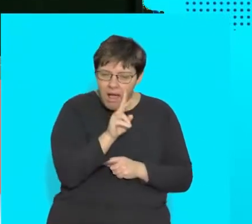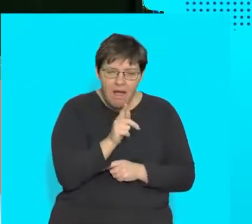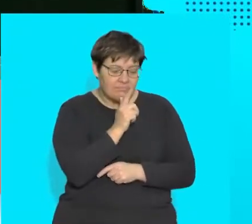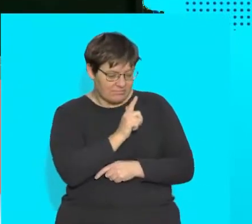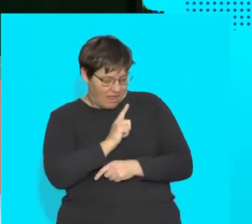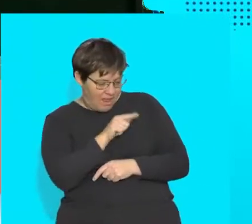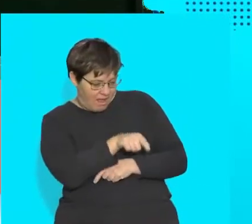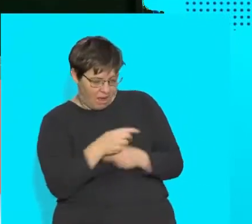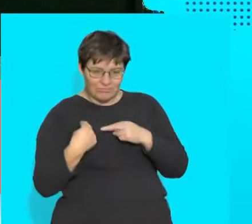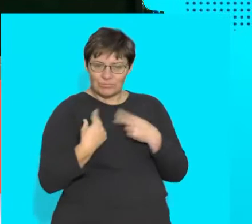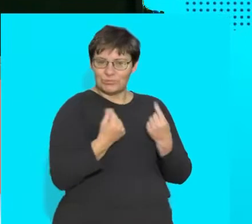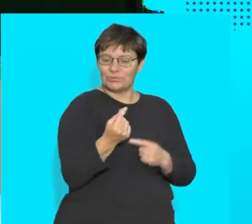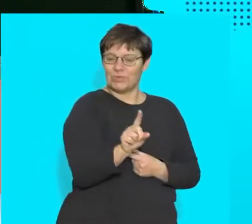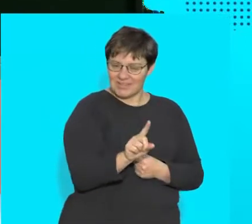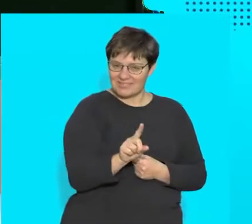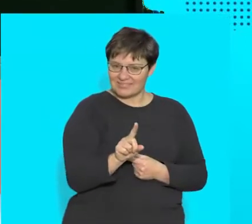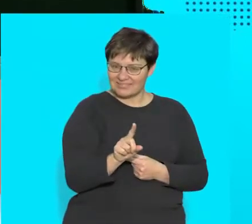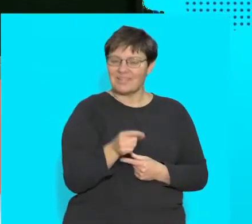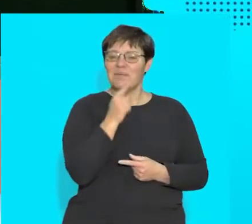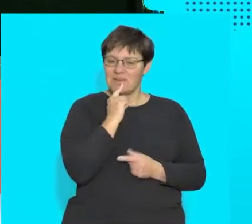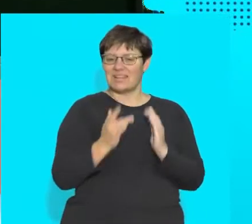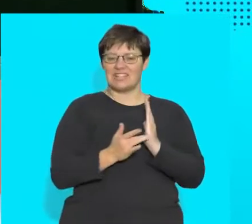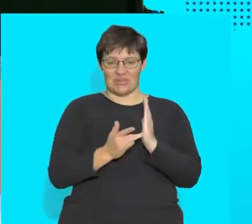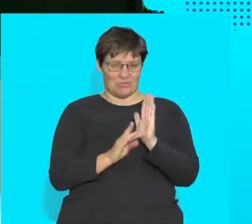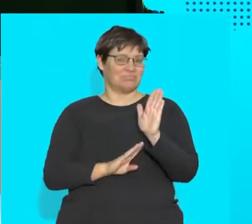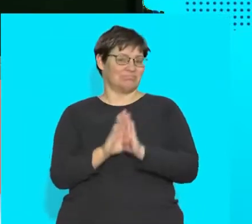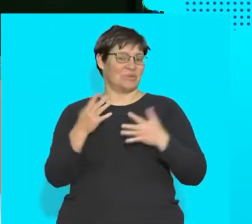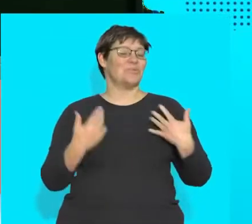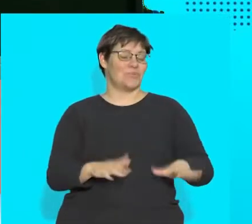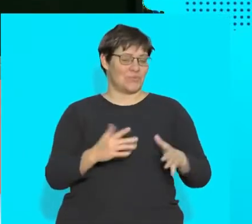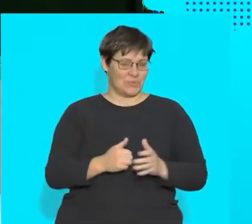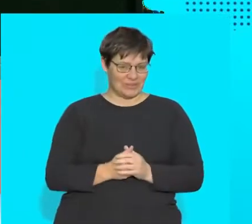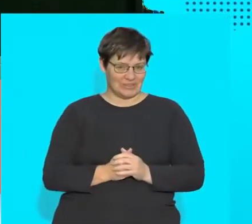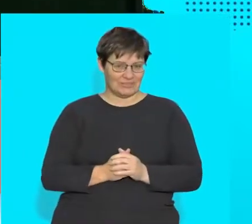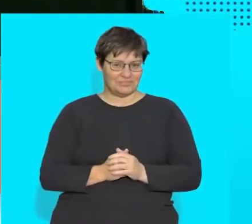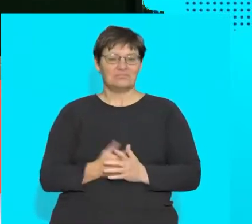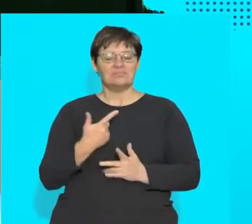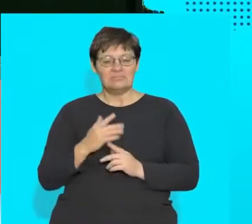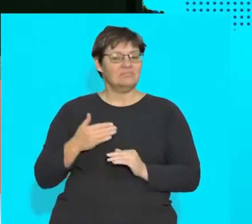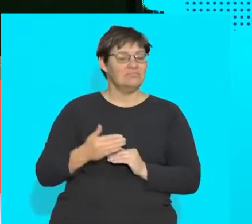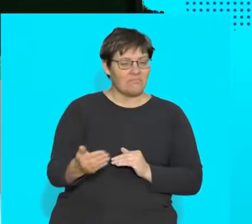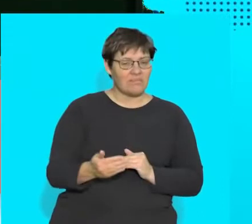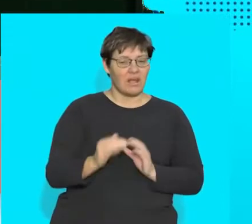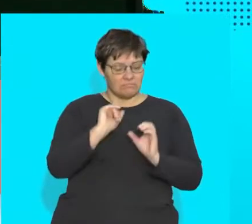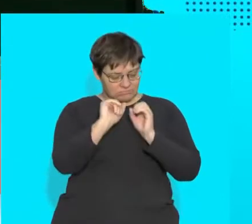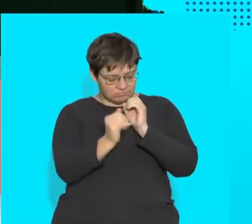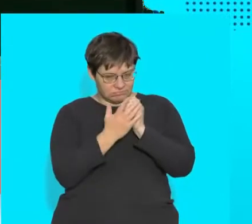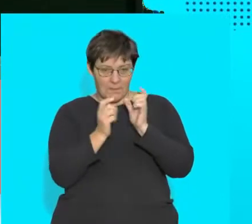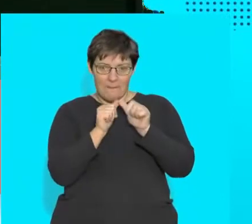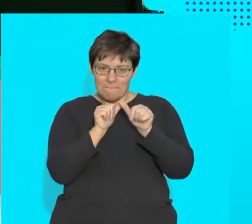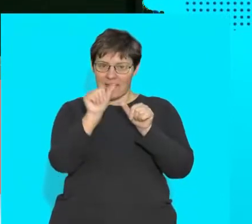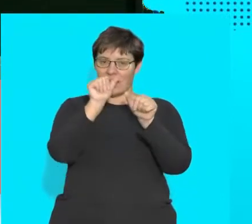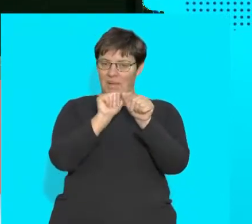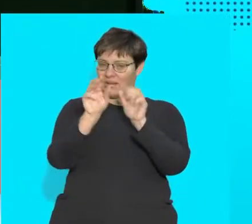to tell us what they do, is this whole concept of technology. So throughout time, what have we been able to see? Microscopes have